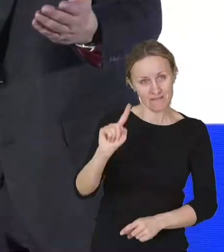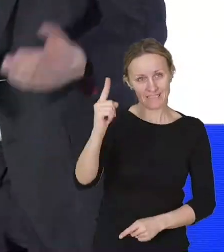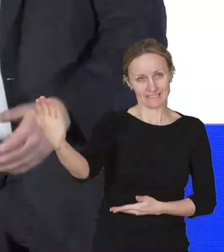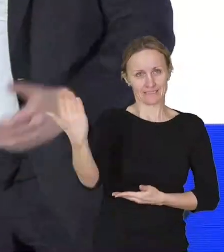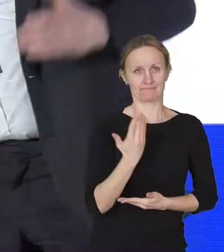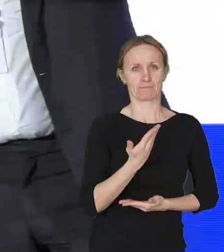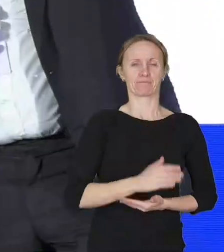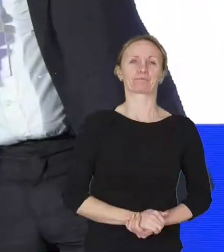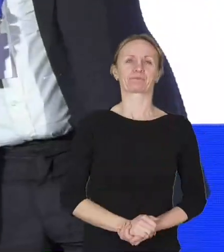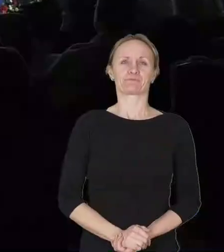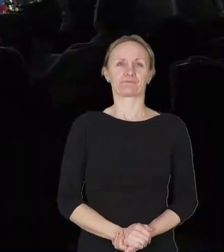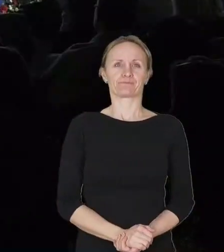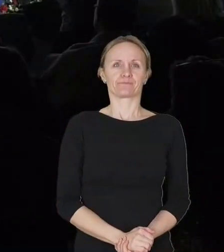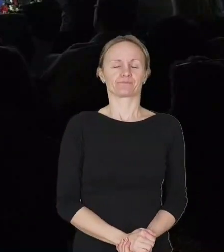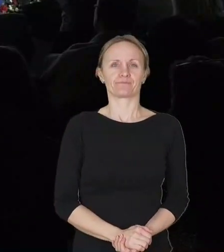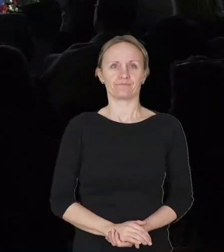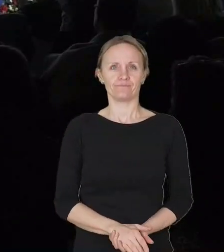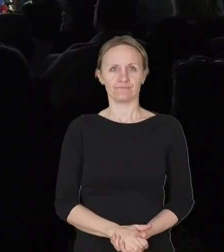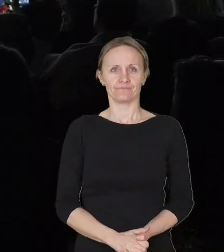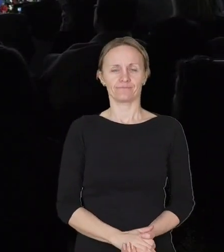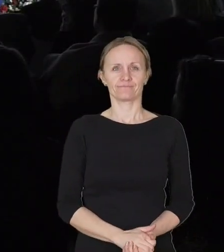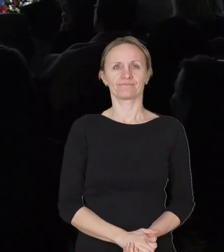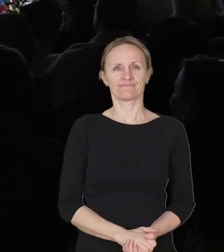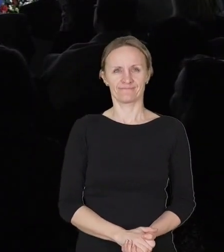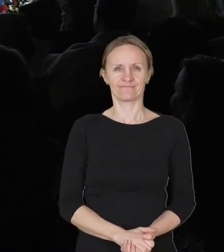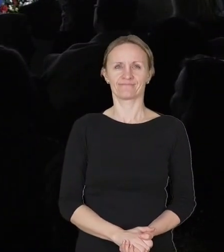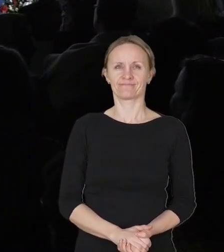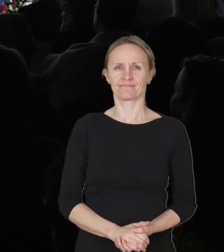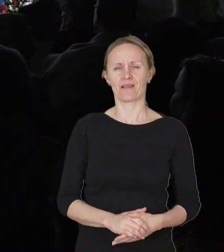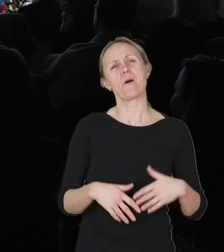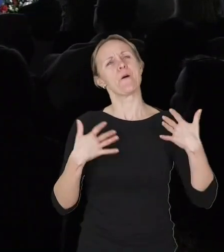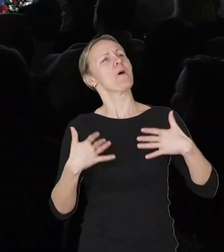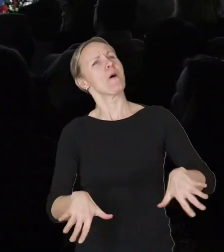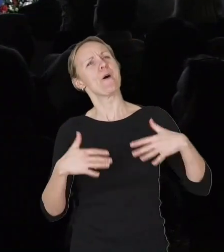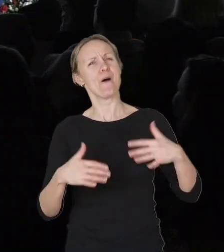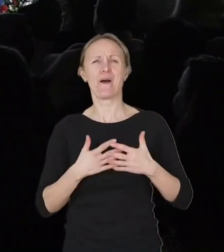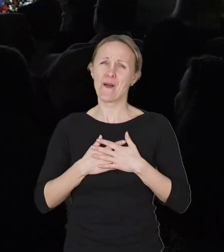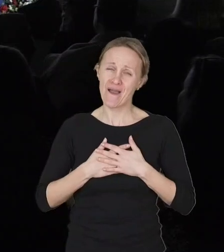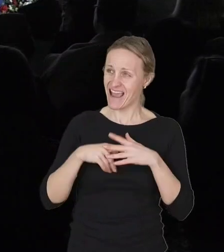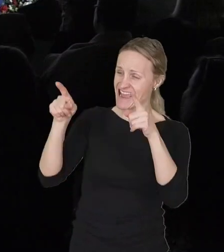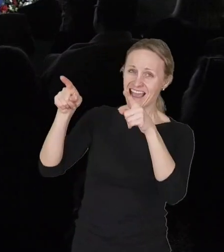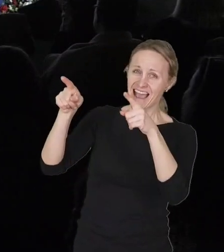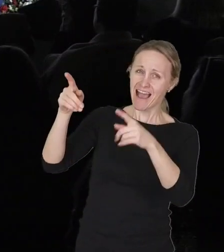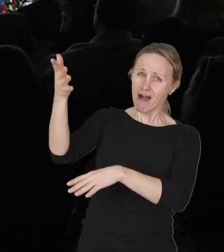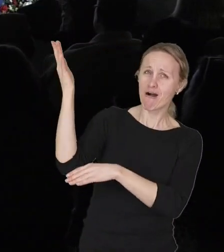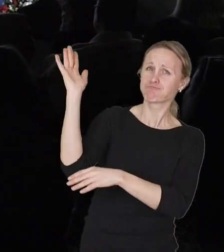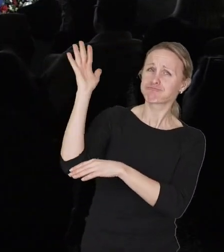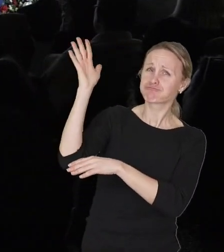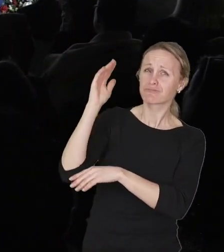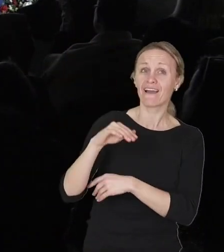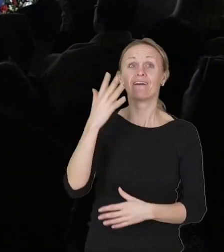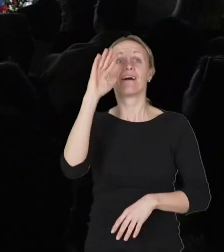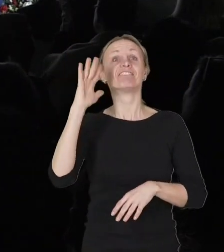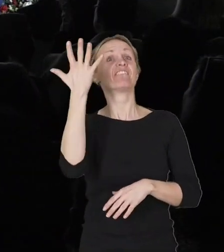are visionary, so you invented the fifth freedom. We did not invent it. At least we did not patented this, which is also worth